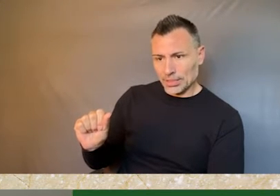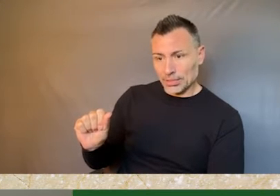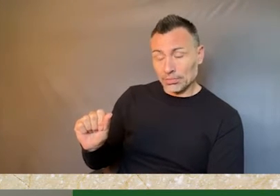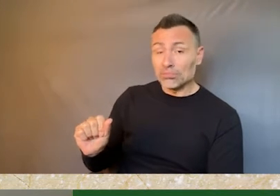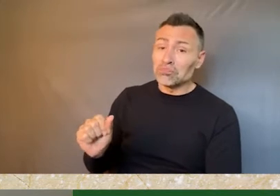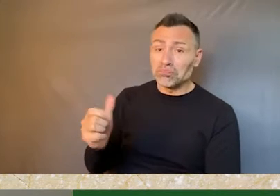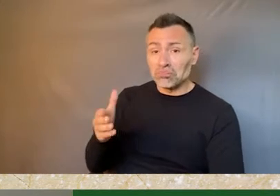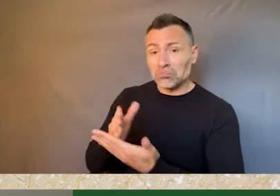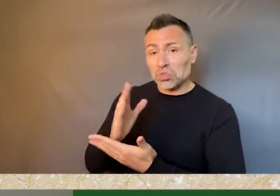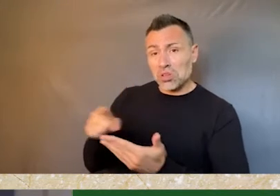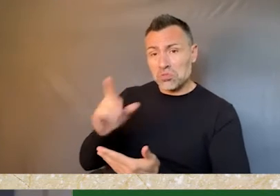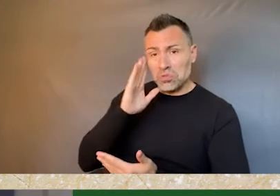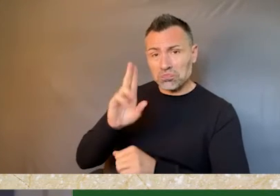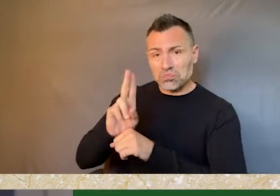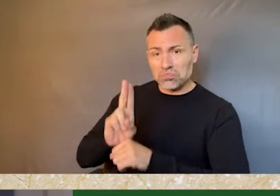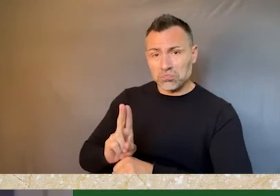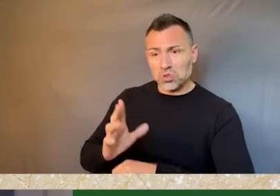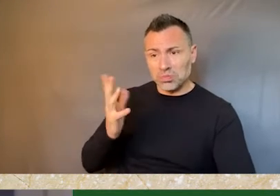It's okay. You'll get the hang of it.